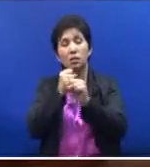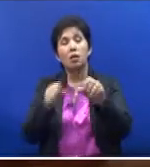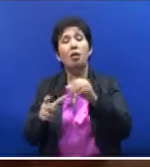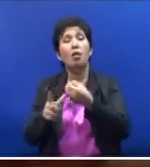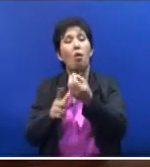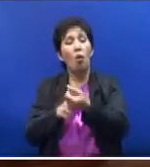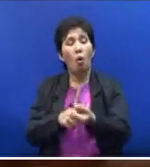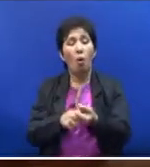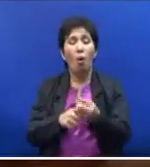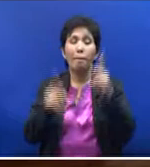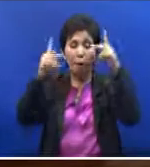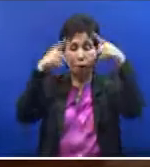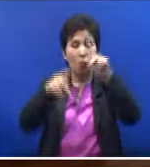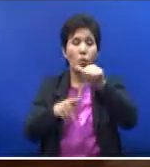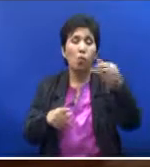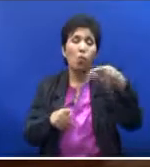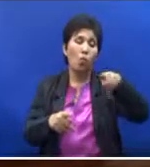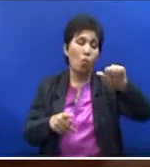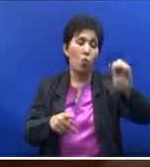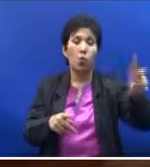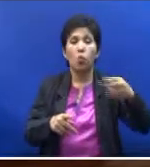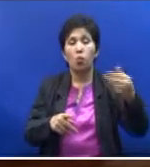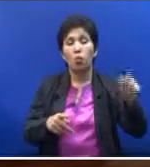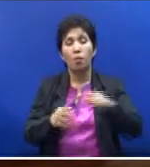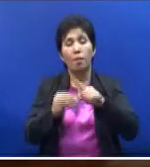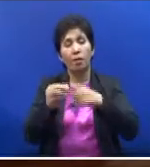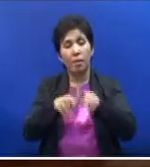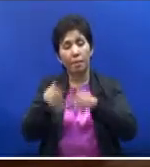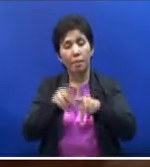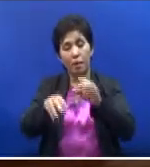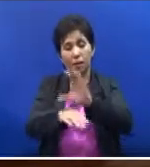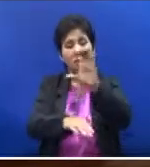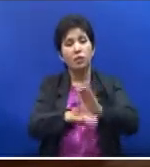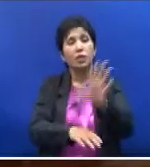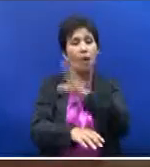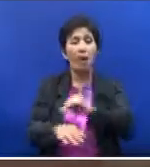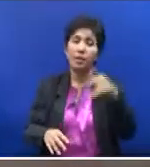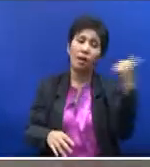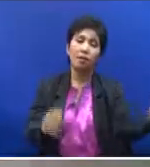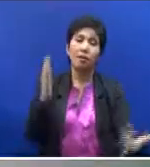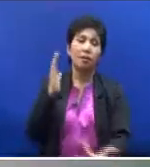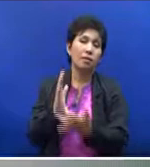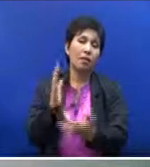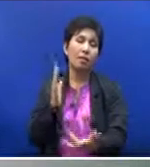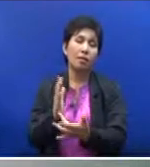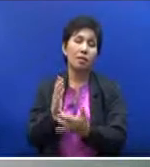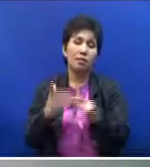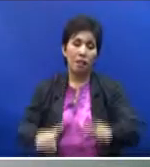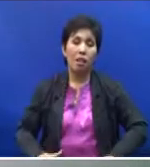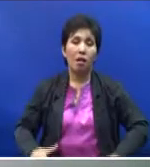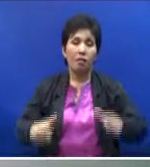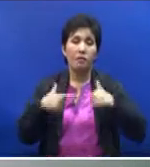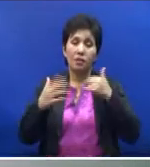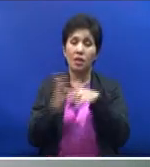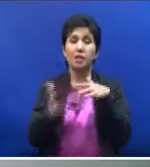order to get the informations about the culture, about the people that they want to study. And the other technique is based on life